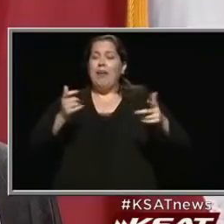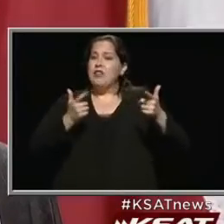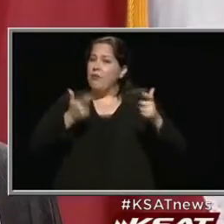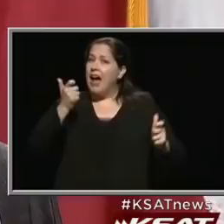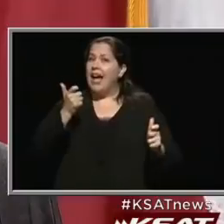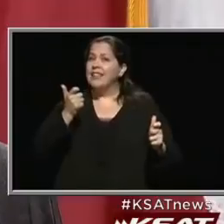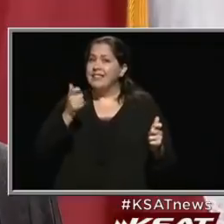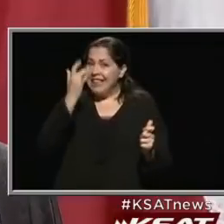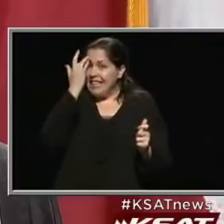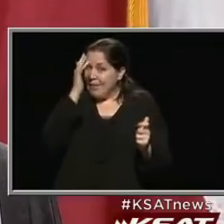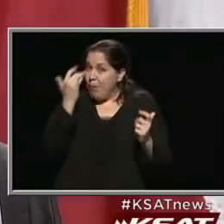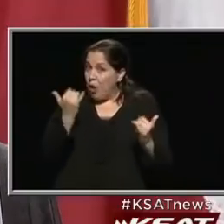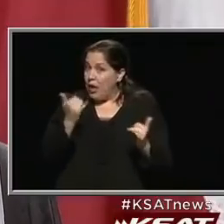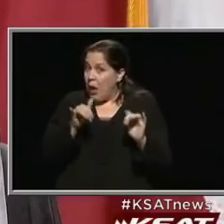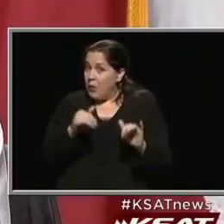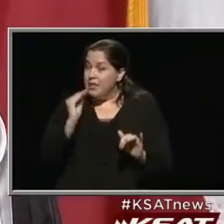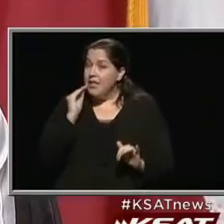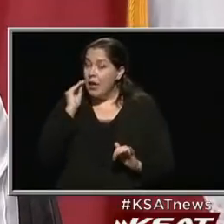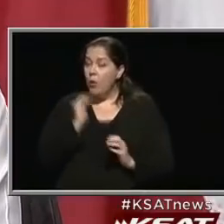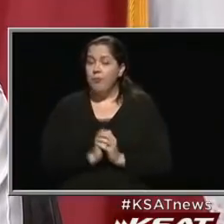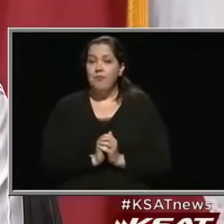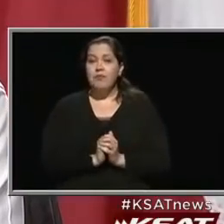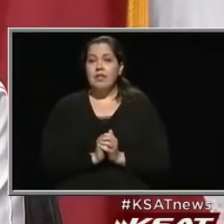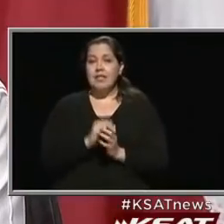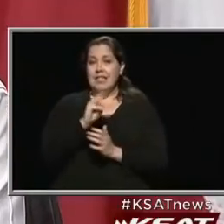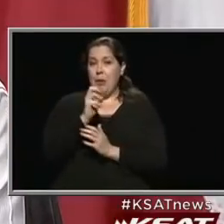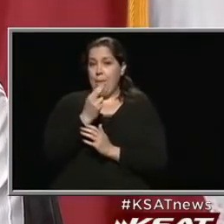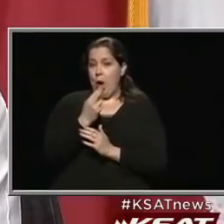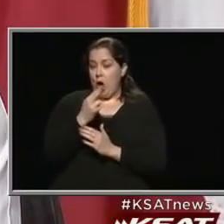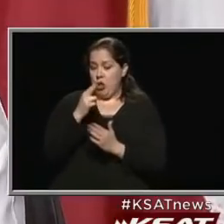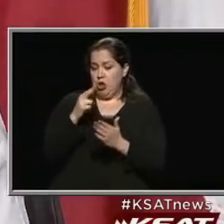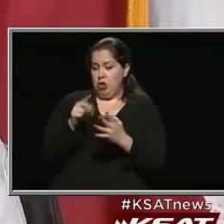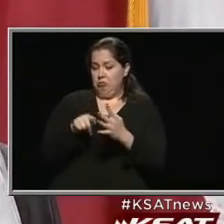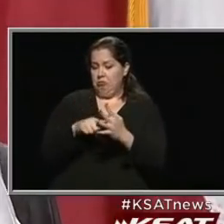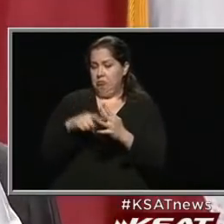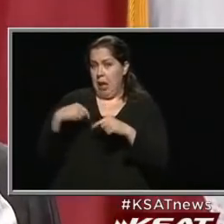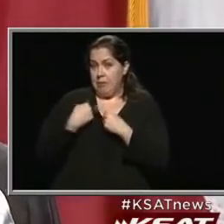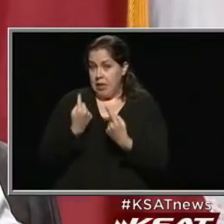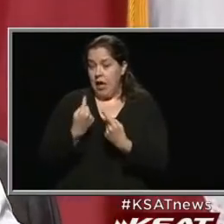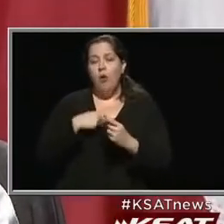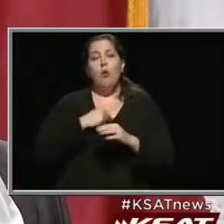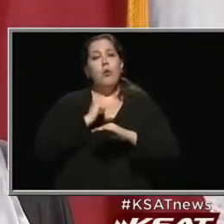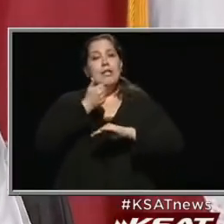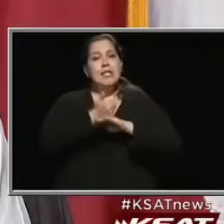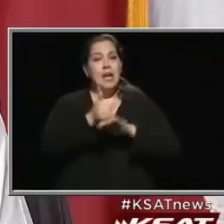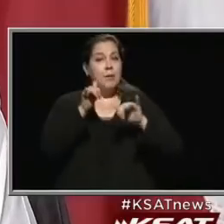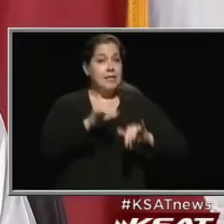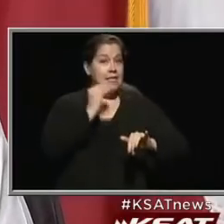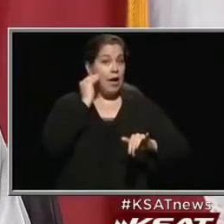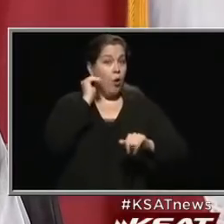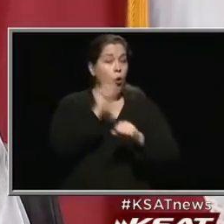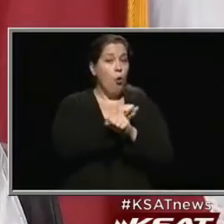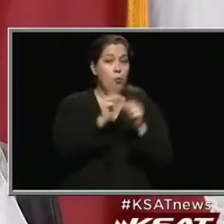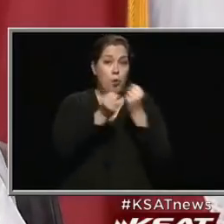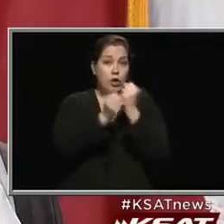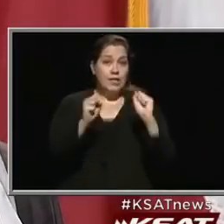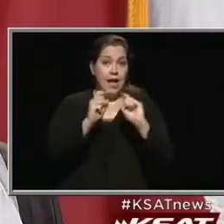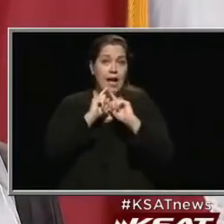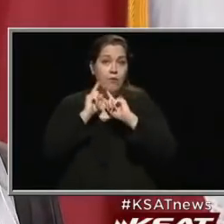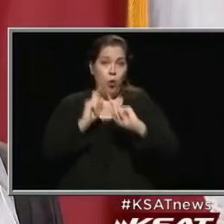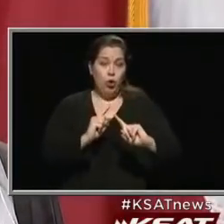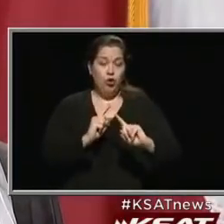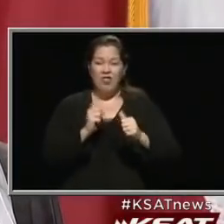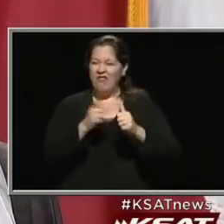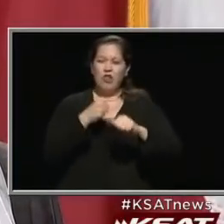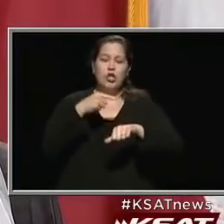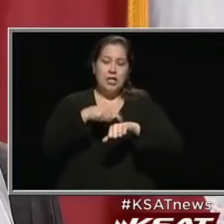is wise now to stay home. Since the middle of March, I do want to mention, when we did implement stay home and work safe, or the first stay